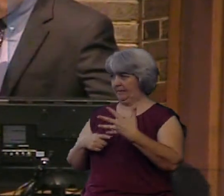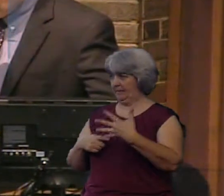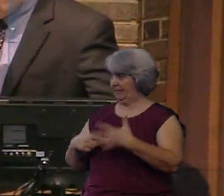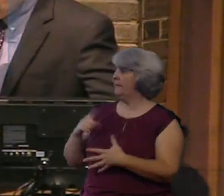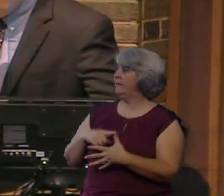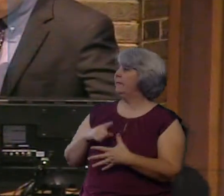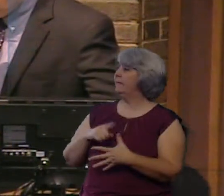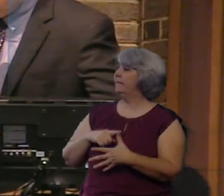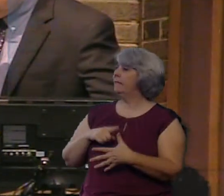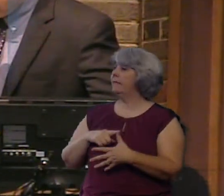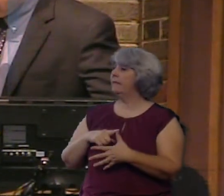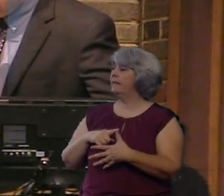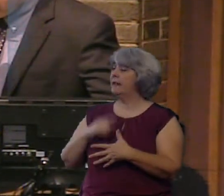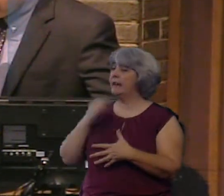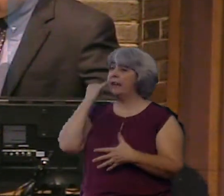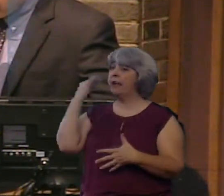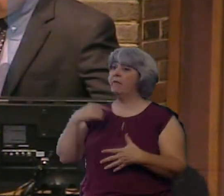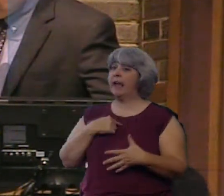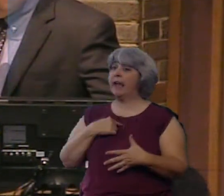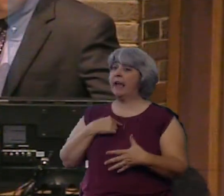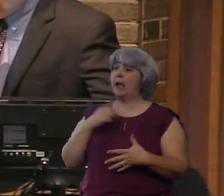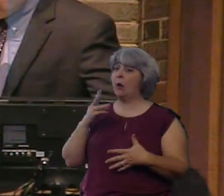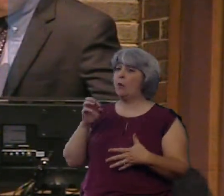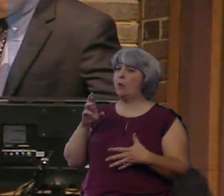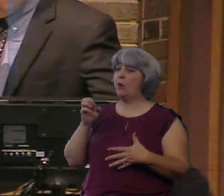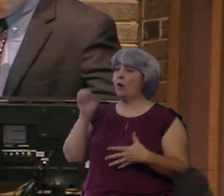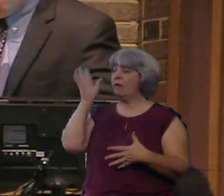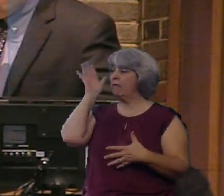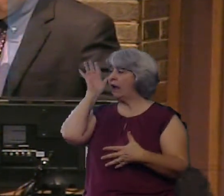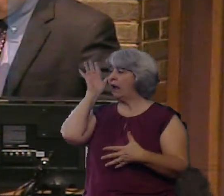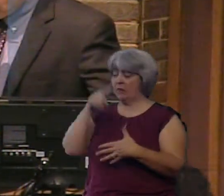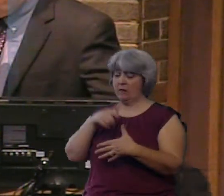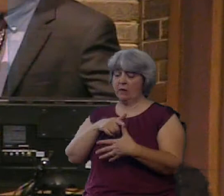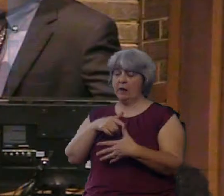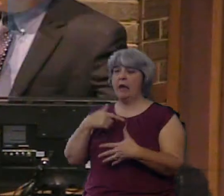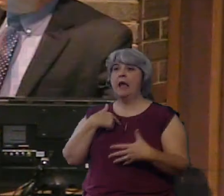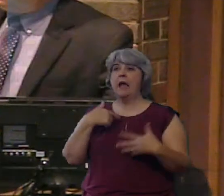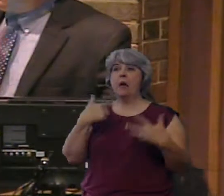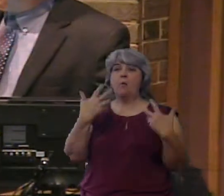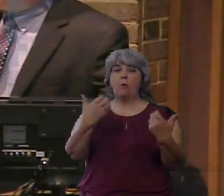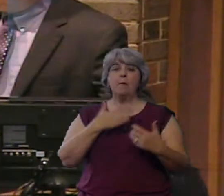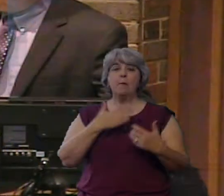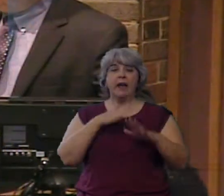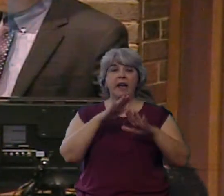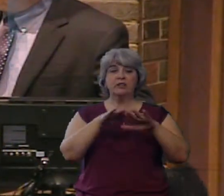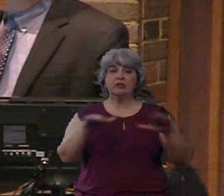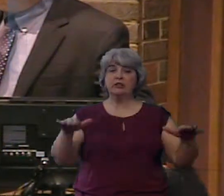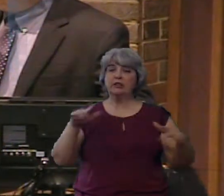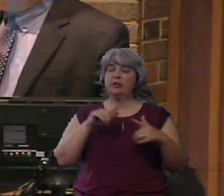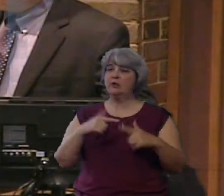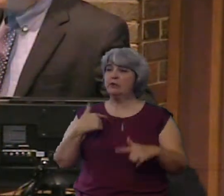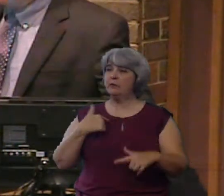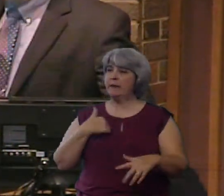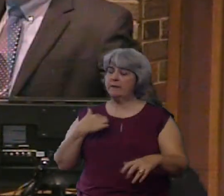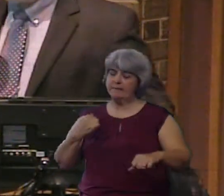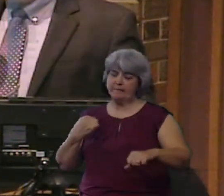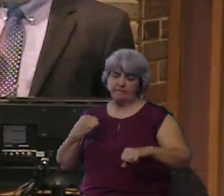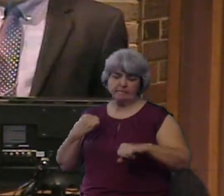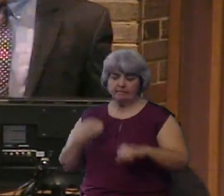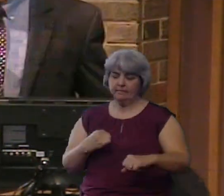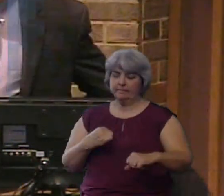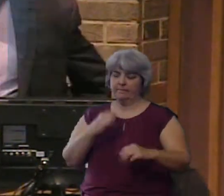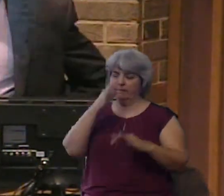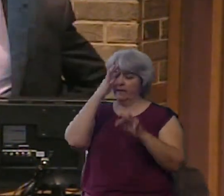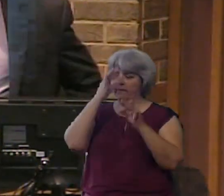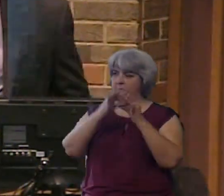Number one, if I were a father, I would want my children to have an unshakable faith in God.